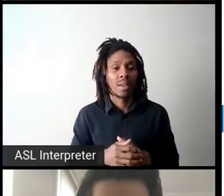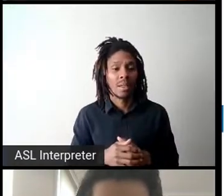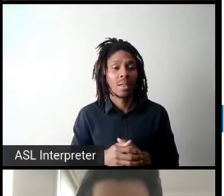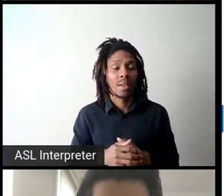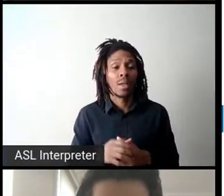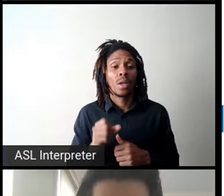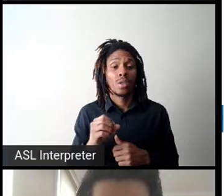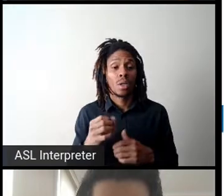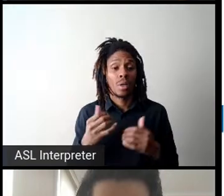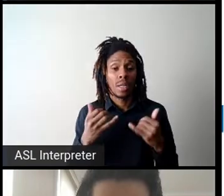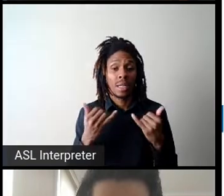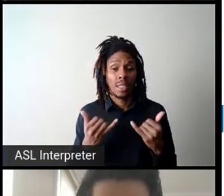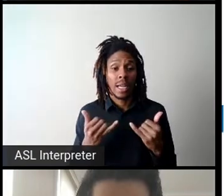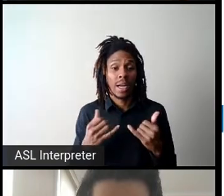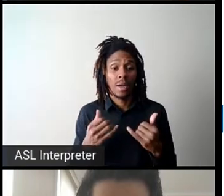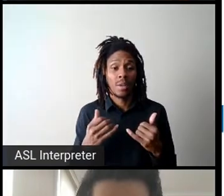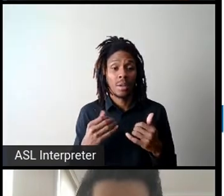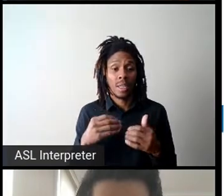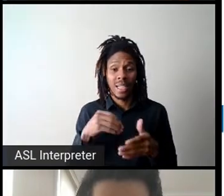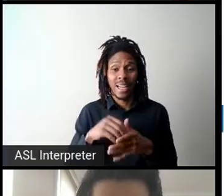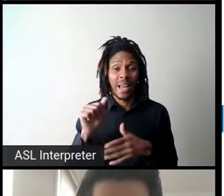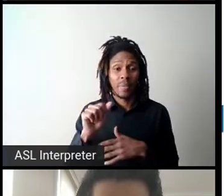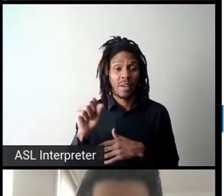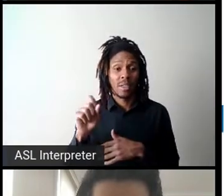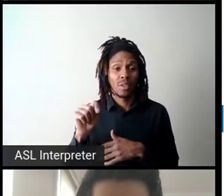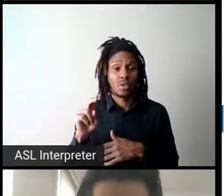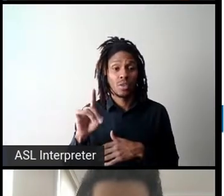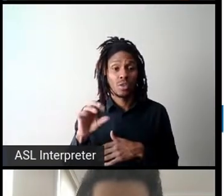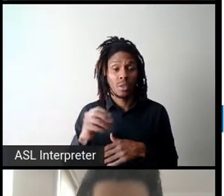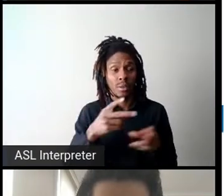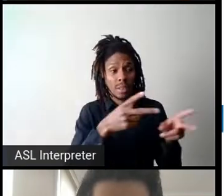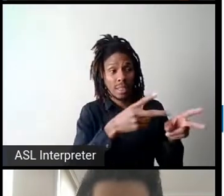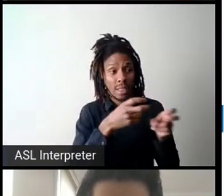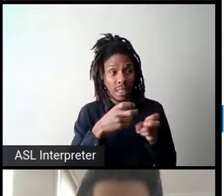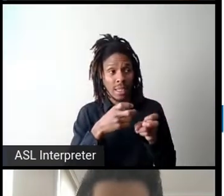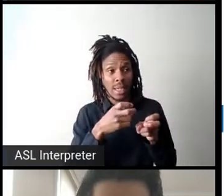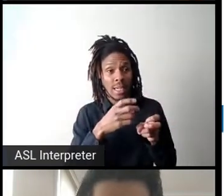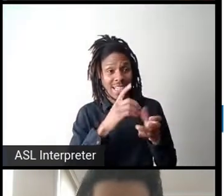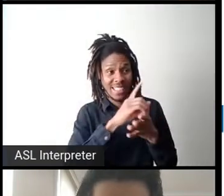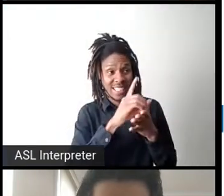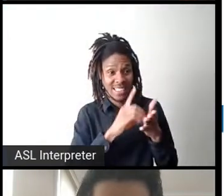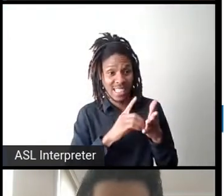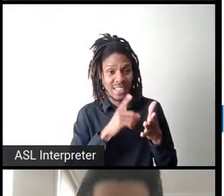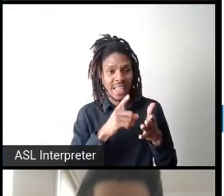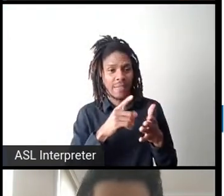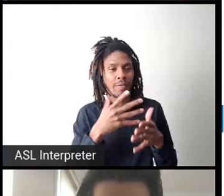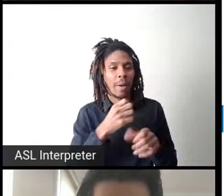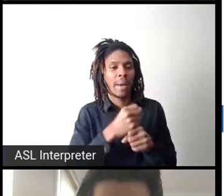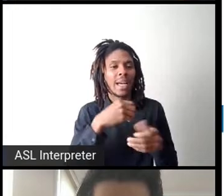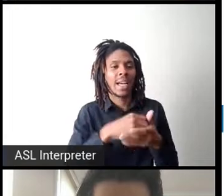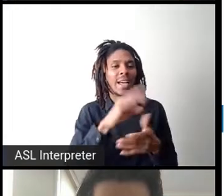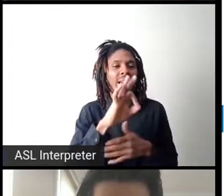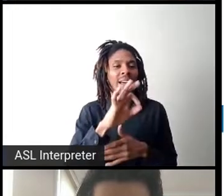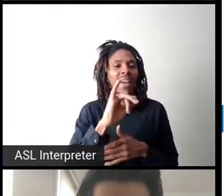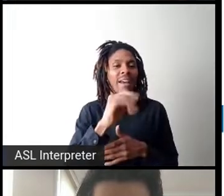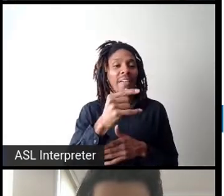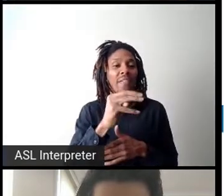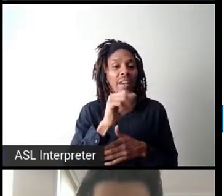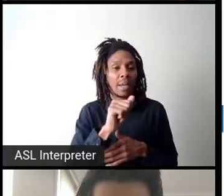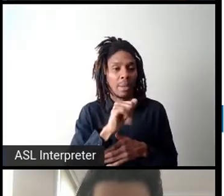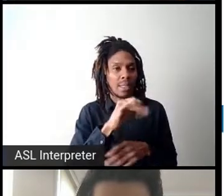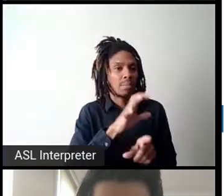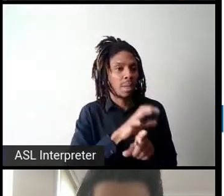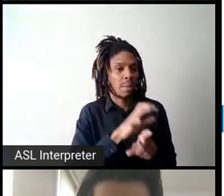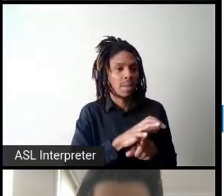do with Amplify Studio is take designs that a designer has created in Figma, which is a very popular design tool, and translate it